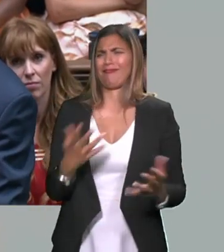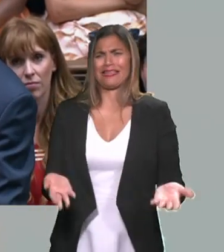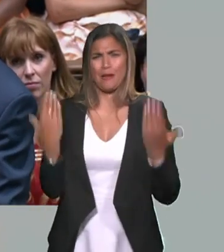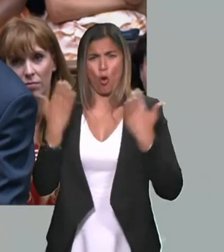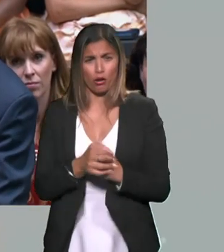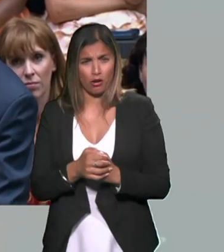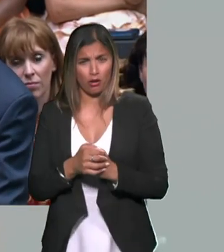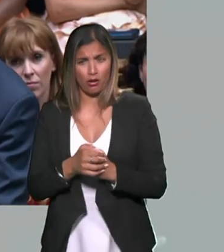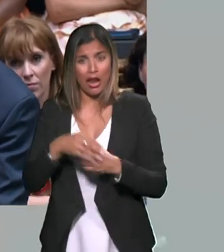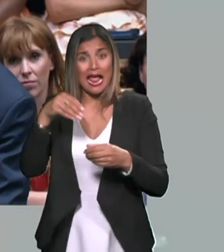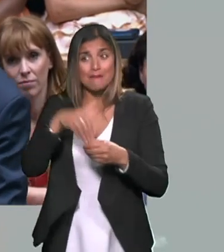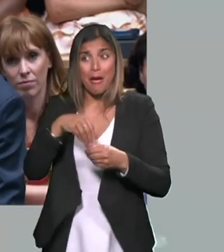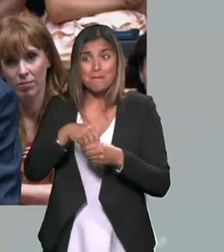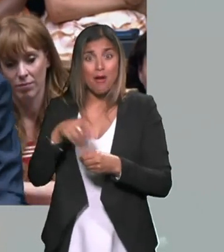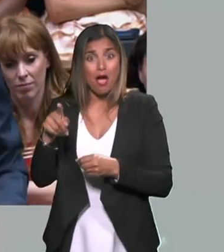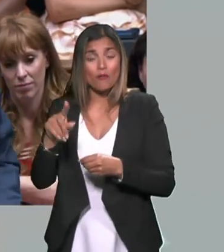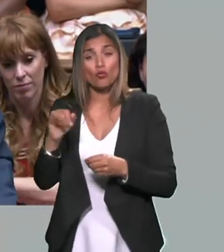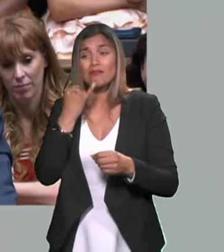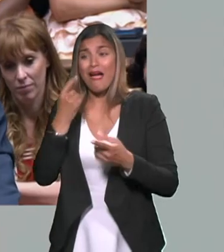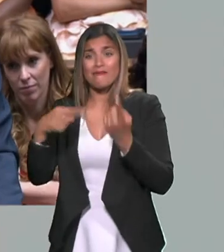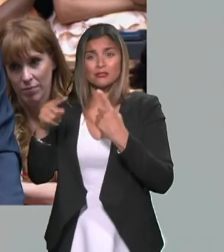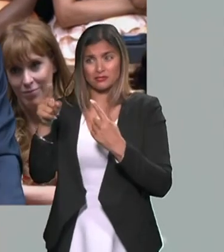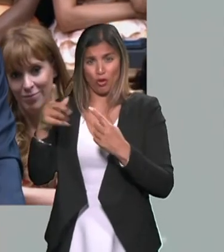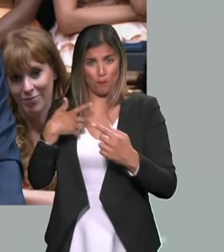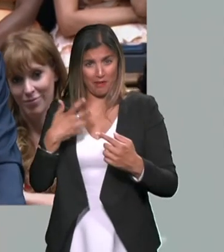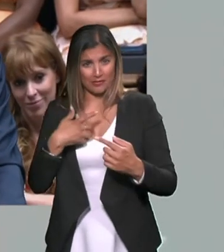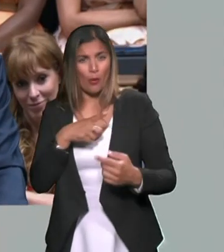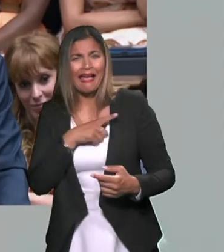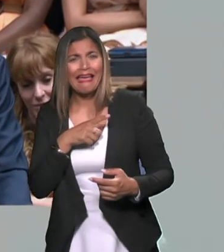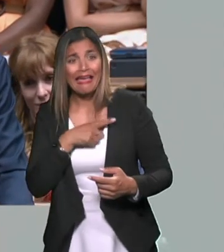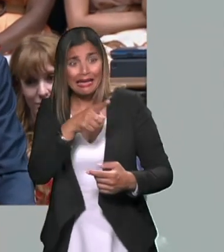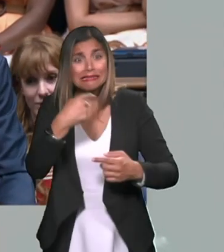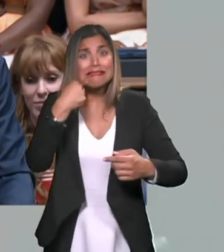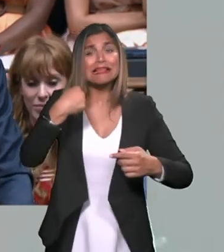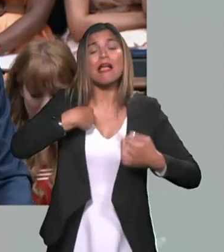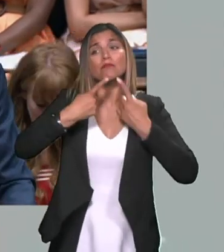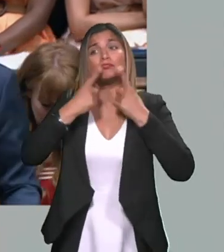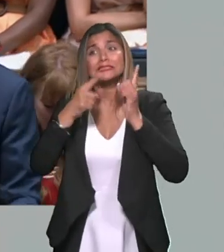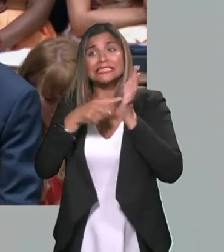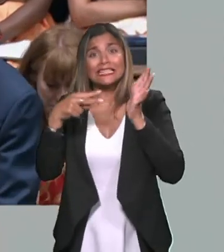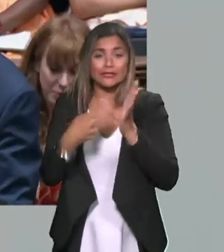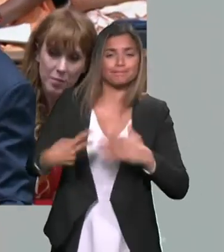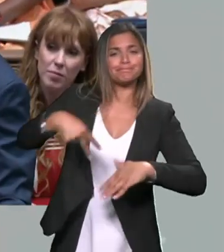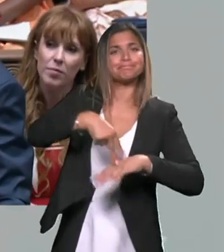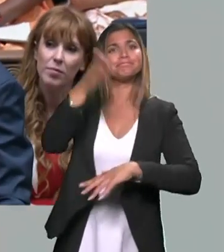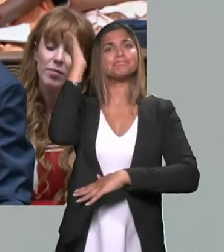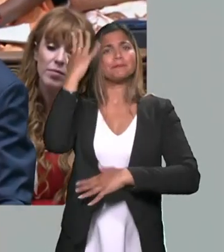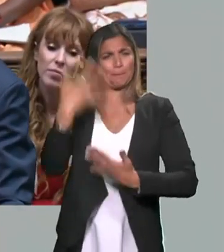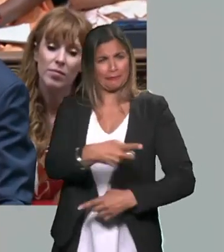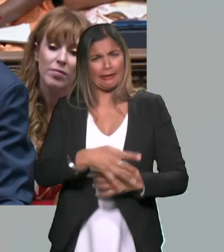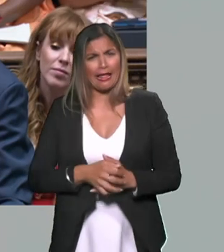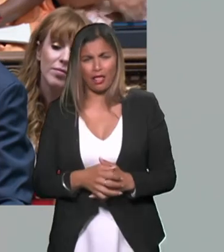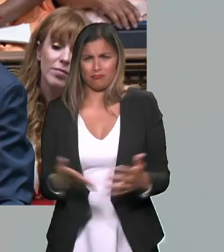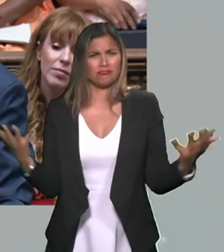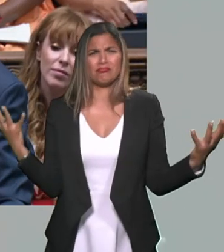is complaining, but he said it on TV. And yesterday he said, it's simply